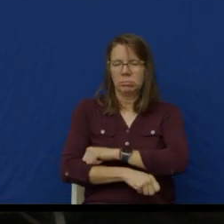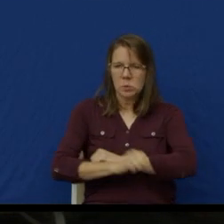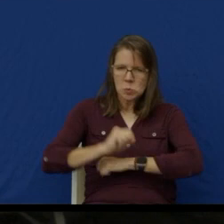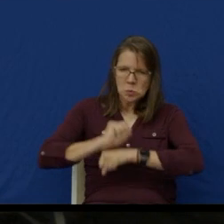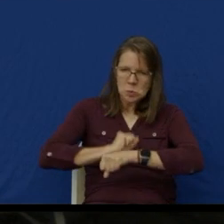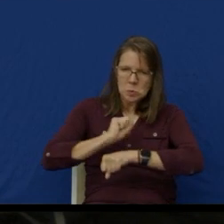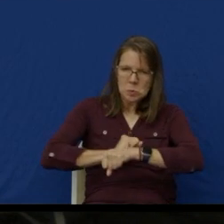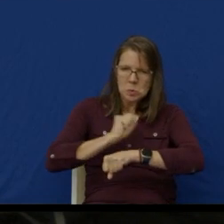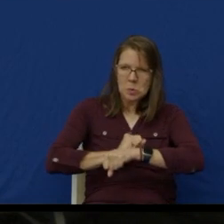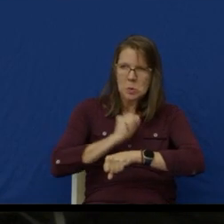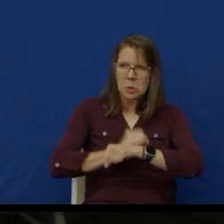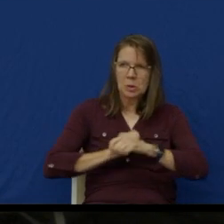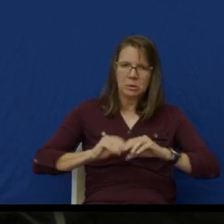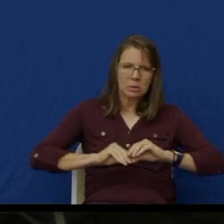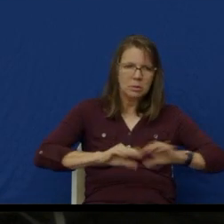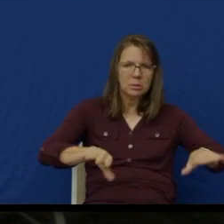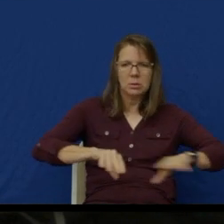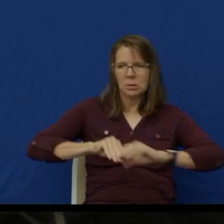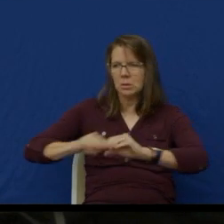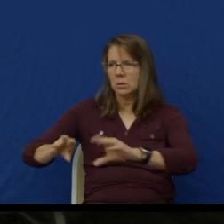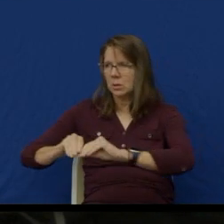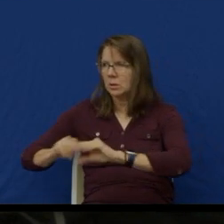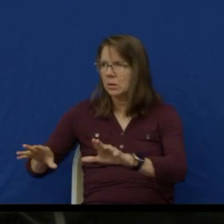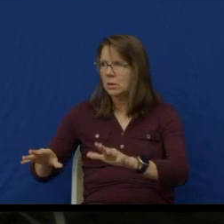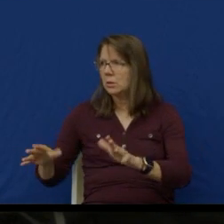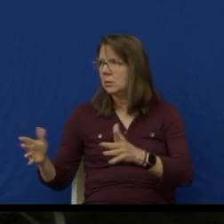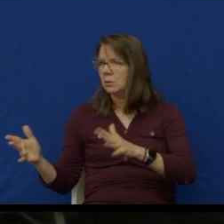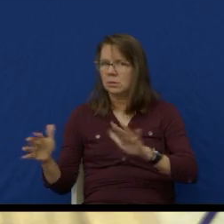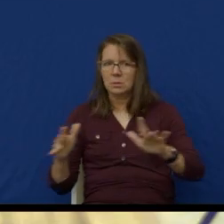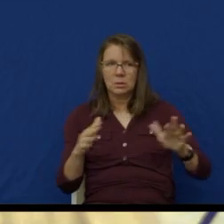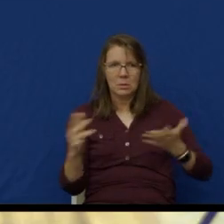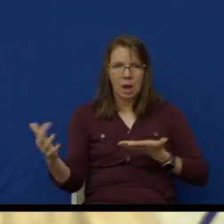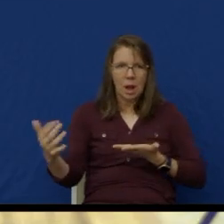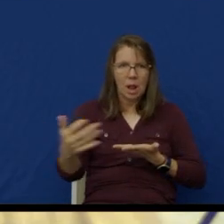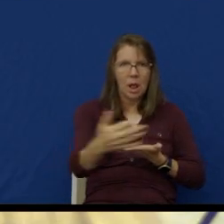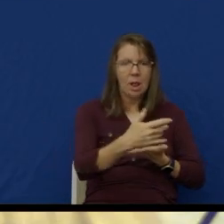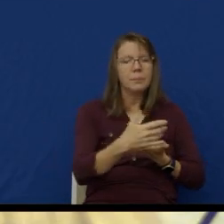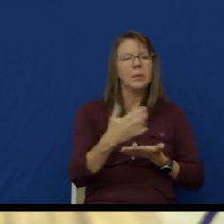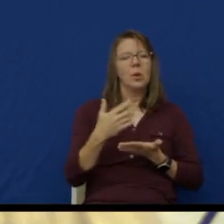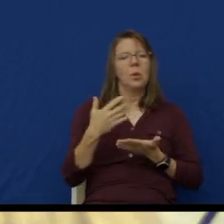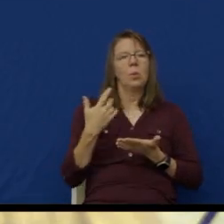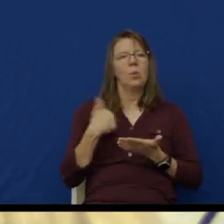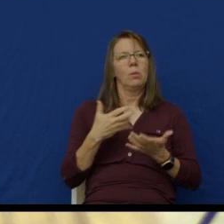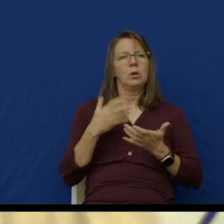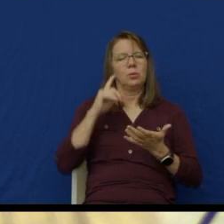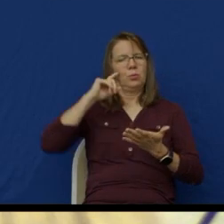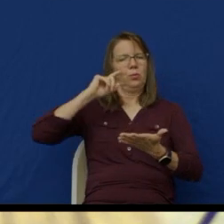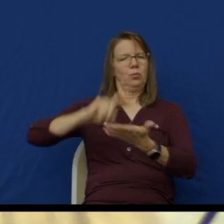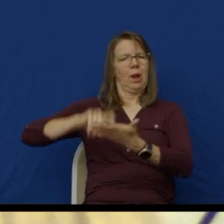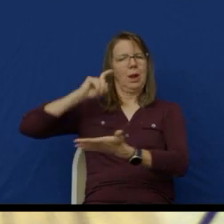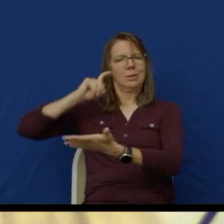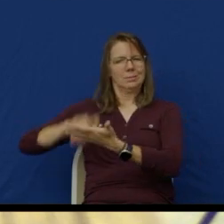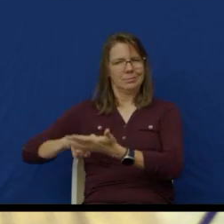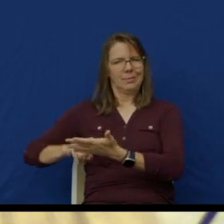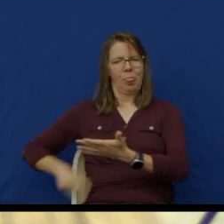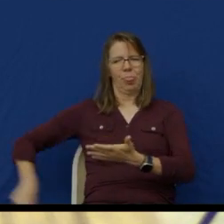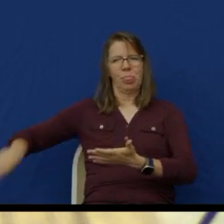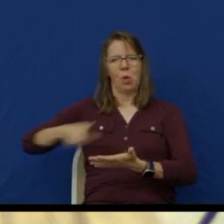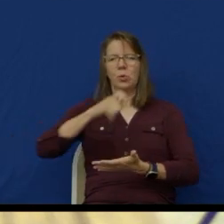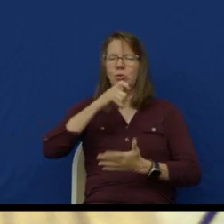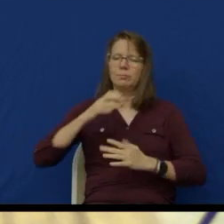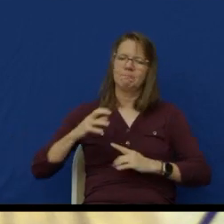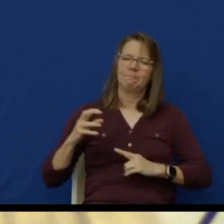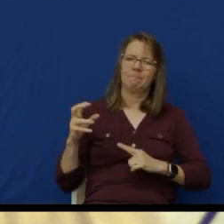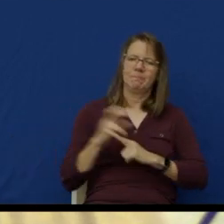out there and stand and be recognized as among the best in the state is really quite a tribute. Thank you so